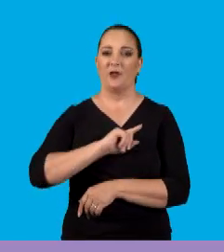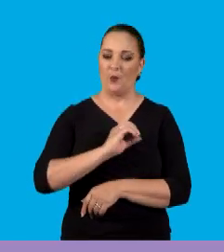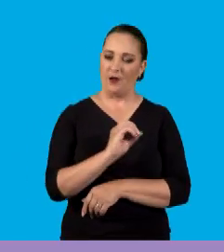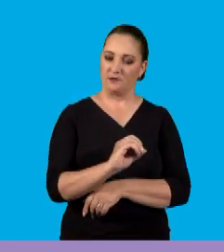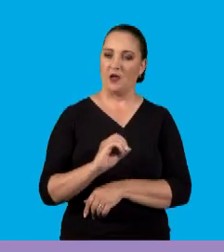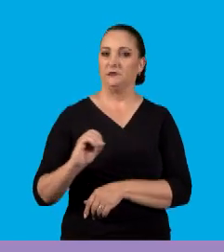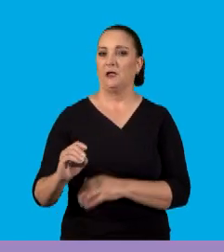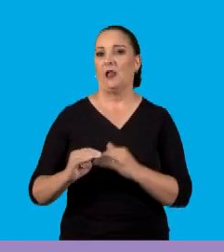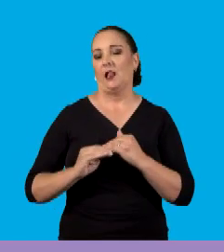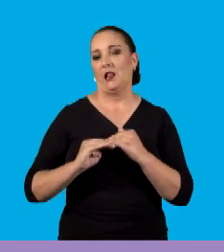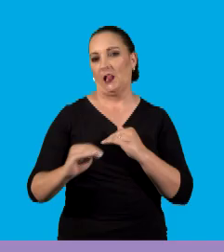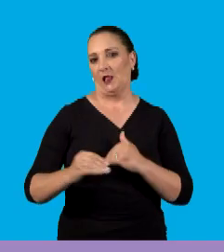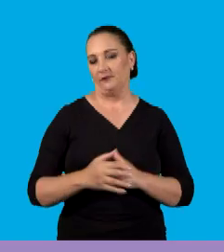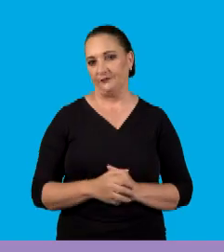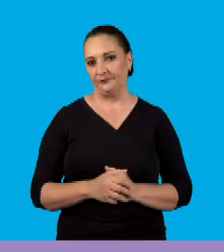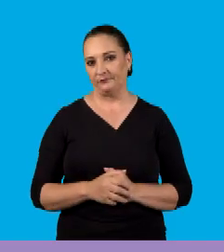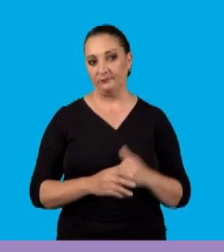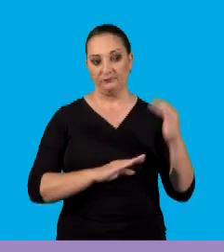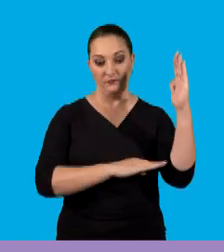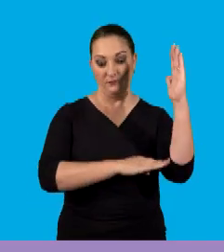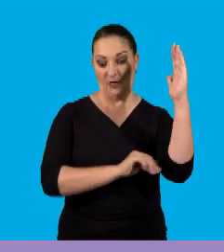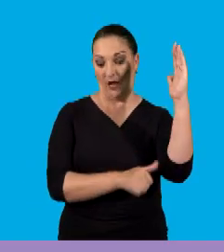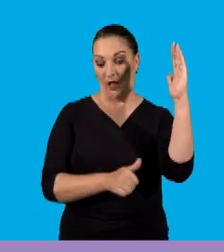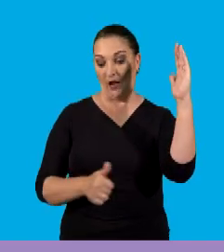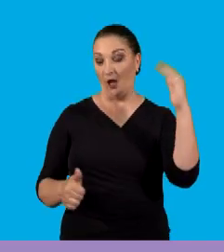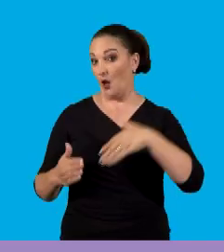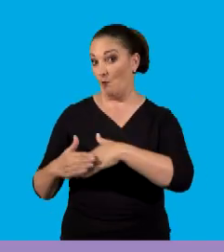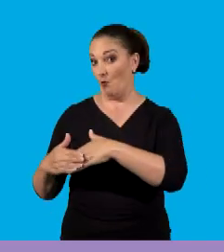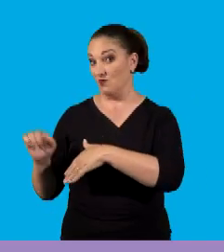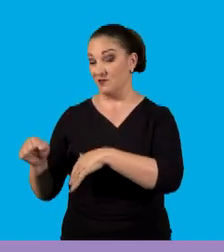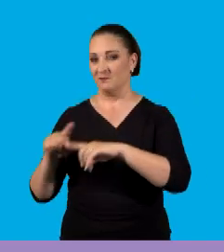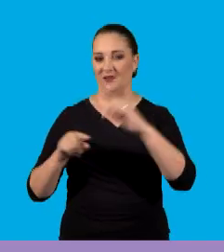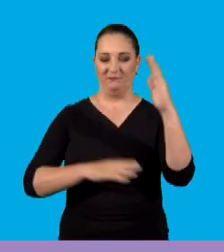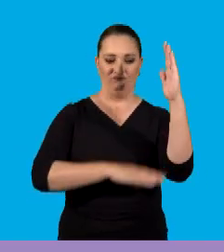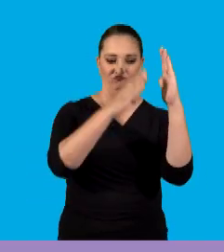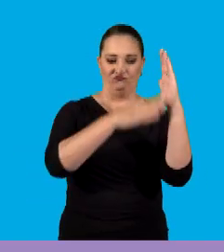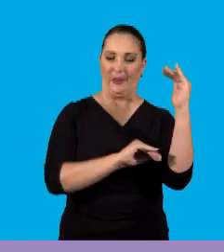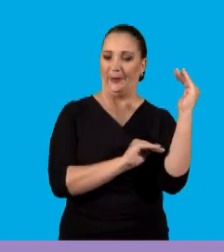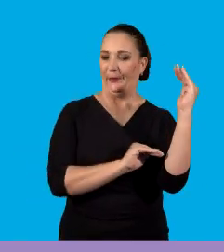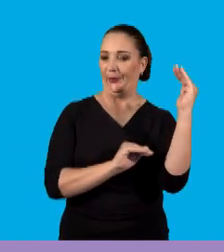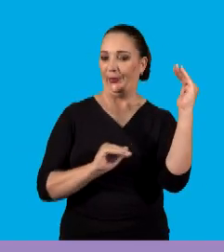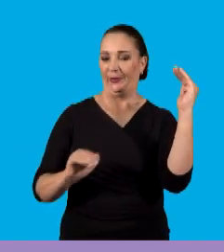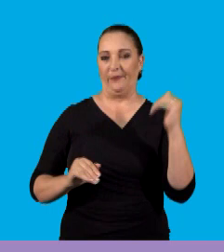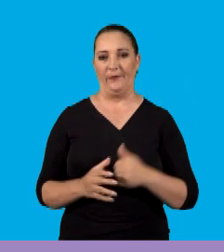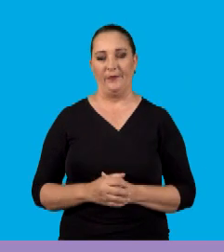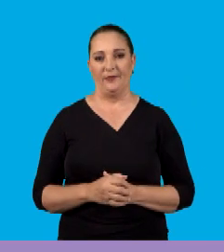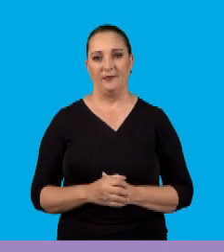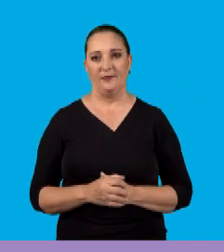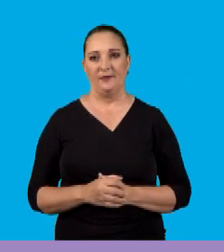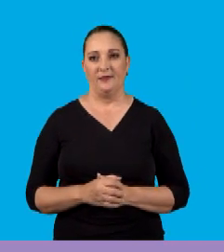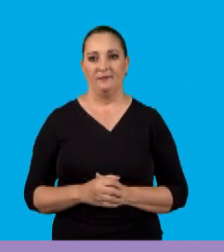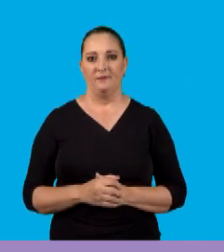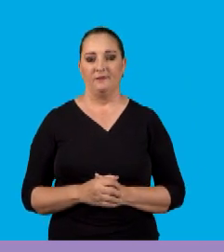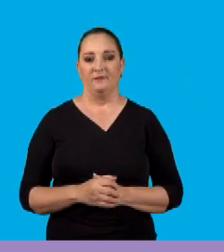horizontal values were increasing, but the vertical values remained the same. Let's move